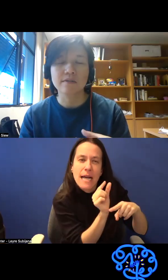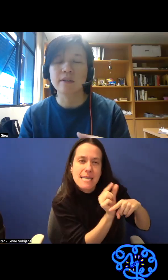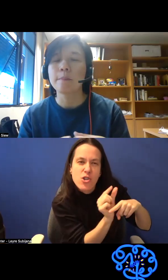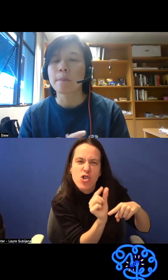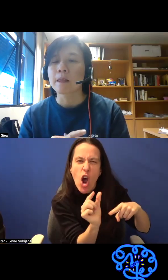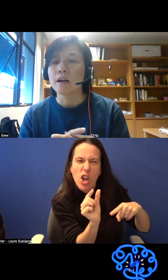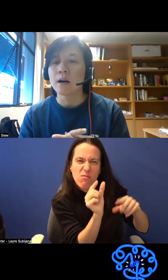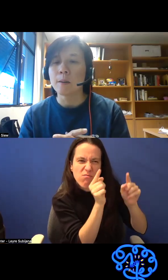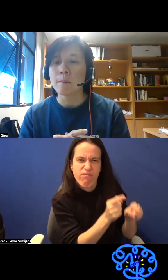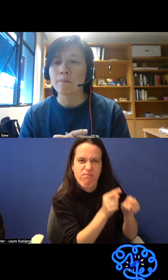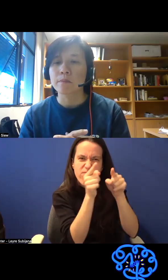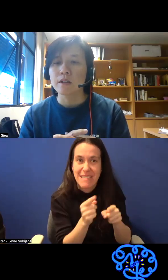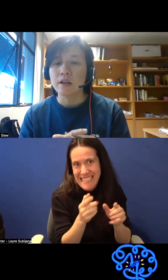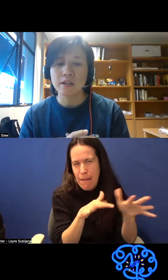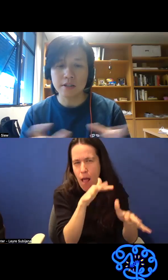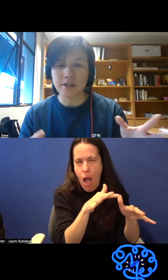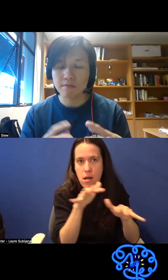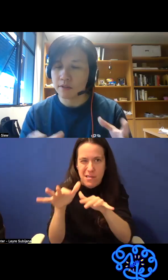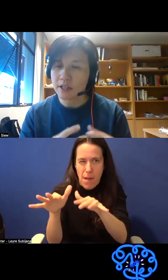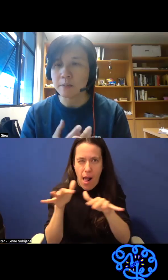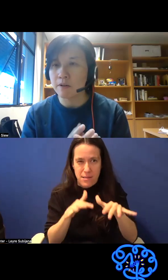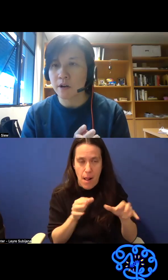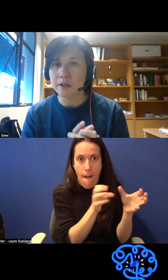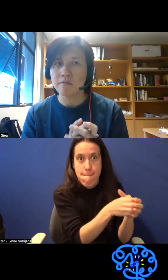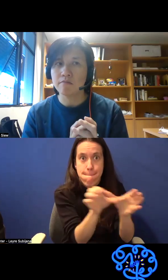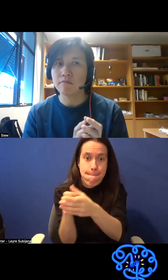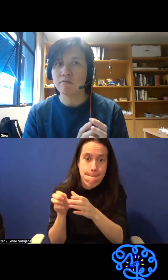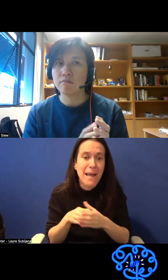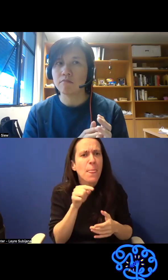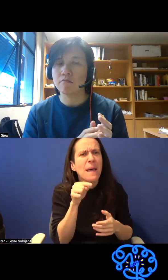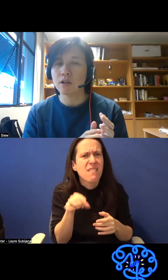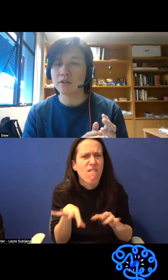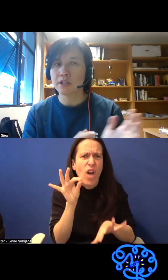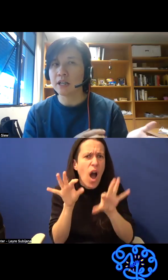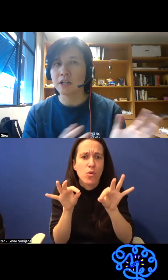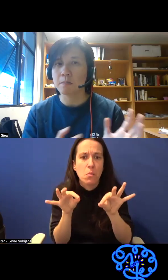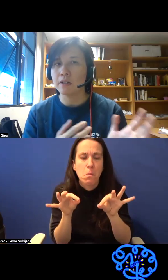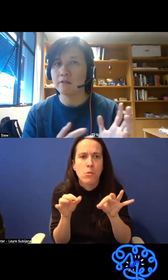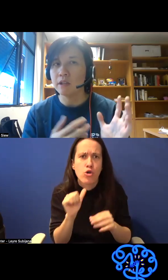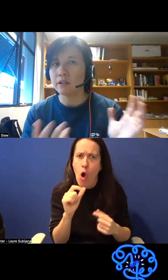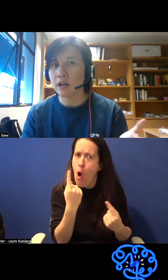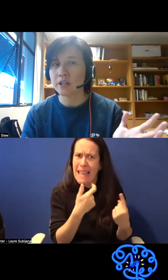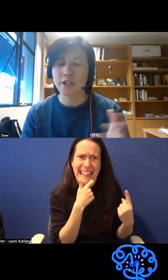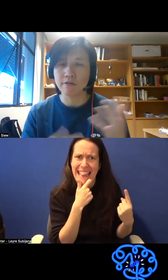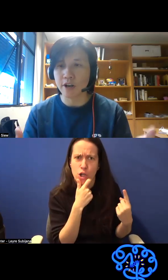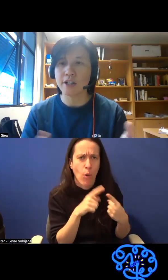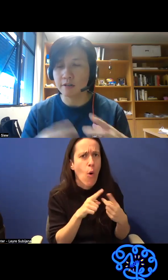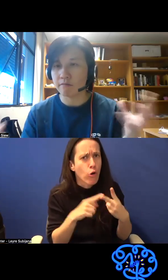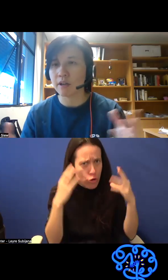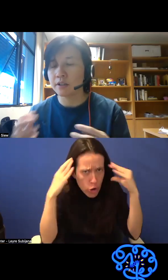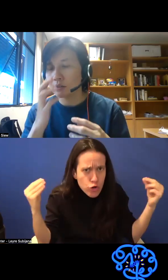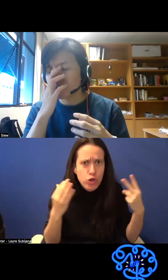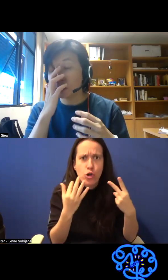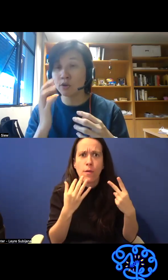chunks, right? Um, and this has been found in not just English, but in Dutch, in French,